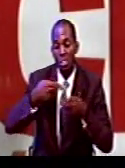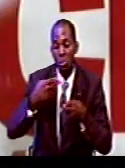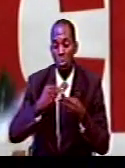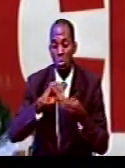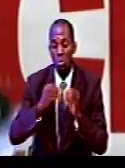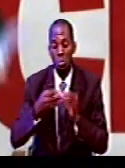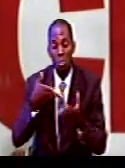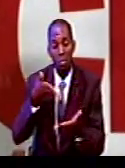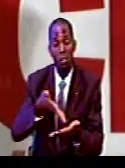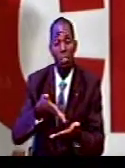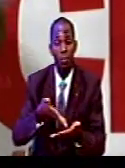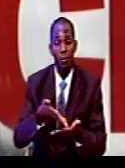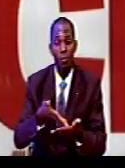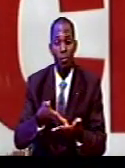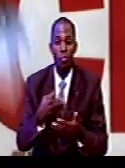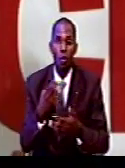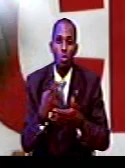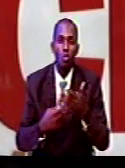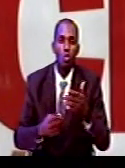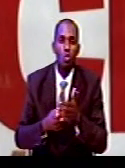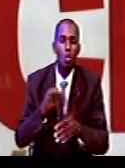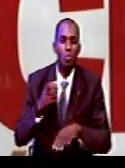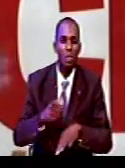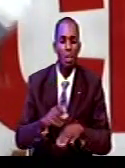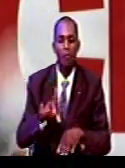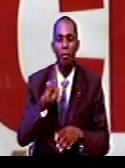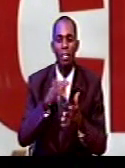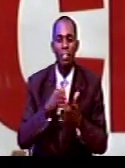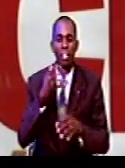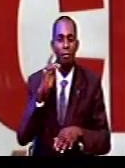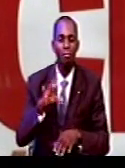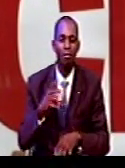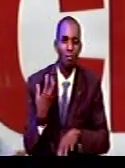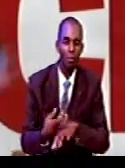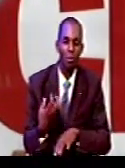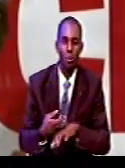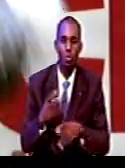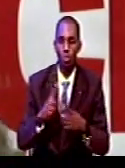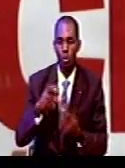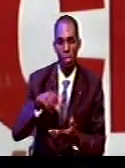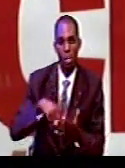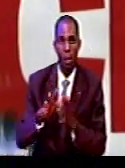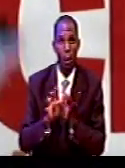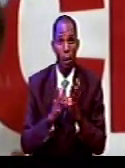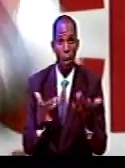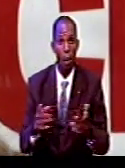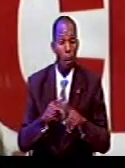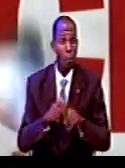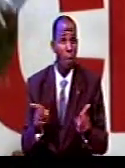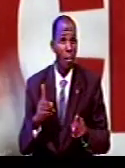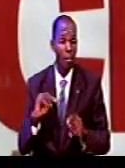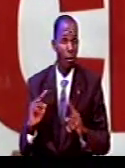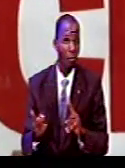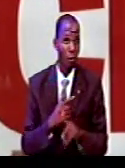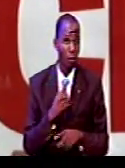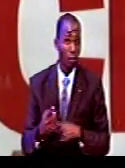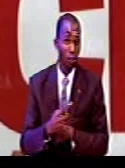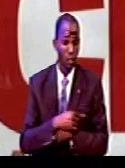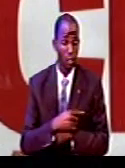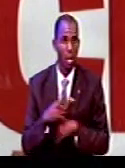my glass. I cannot know the number or the name of the person that called me. I cannot, sometimes I find it difficult reading my